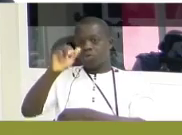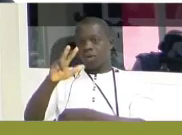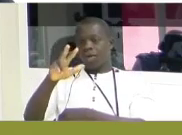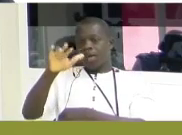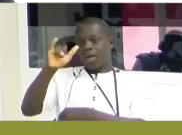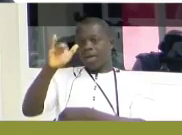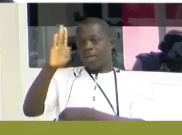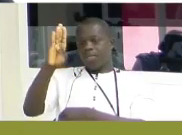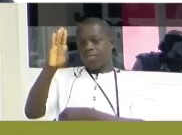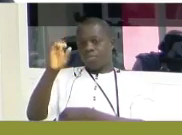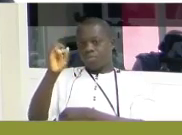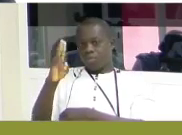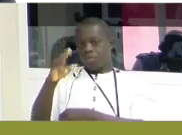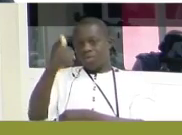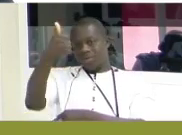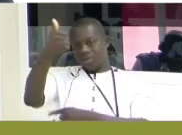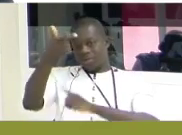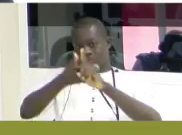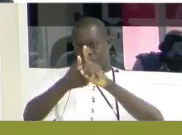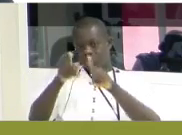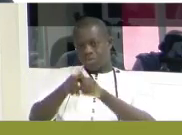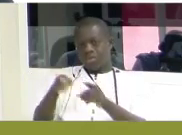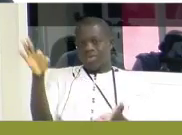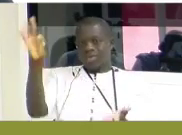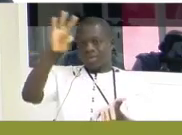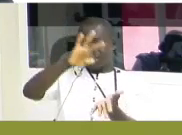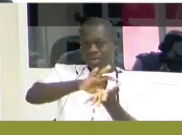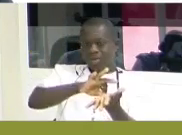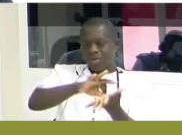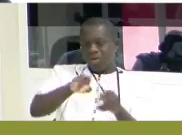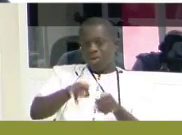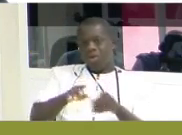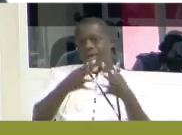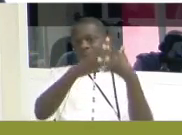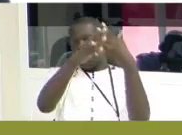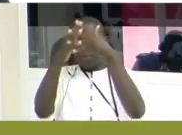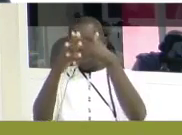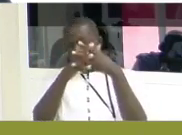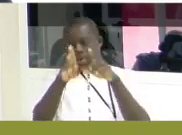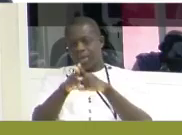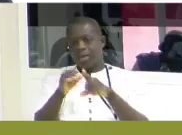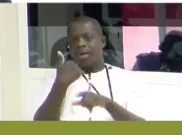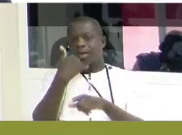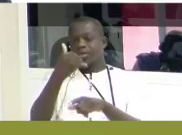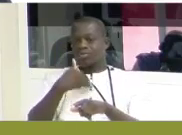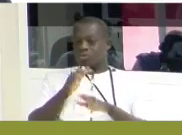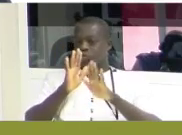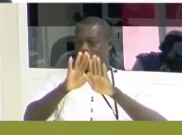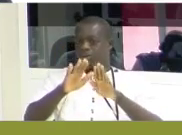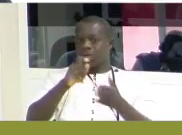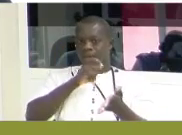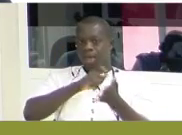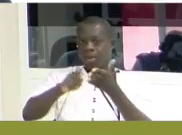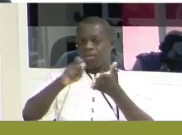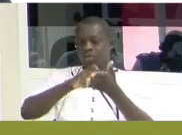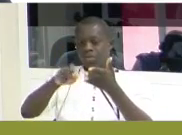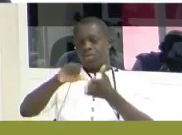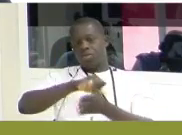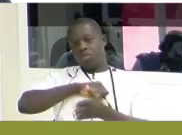was traveling to the United Kingdom, I believe, for medical checkup, so he asked me to wait for him as editor of his paper. That's